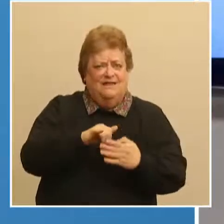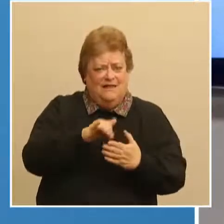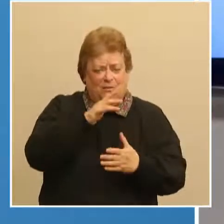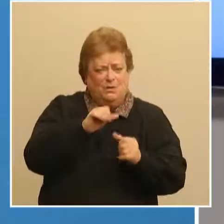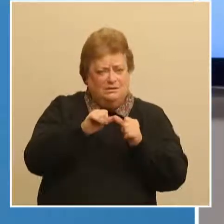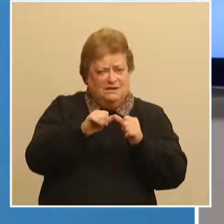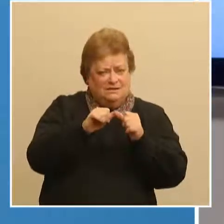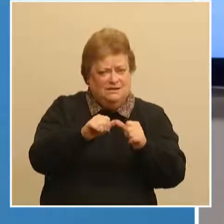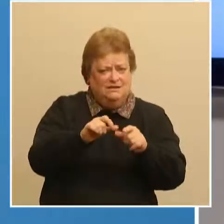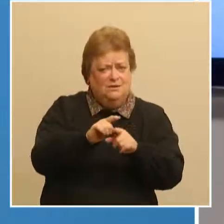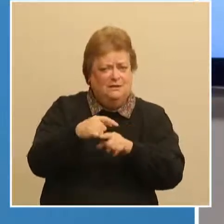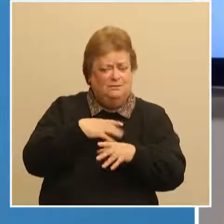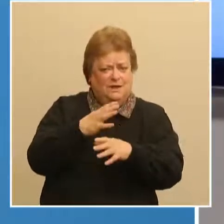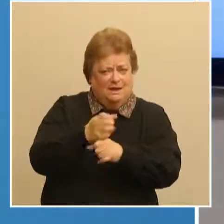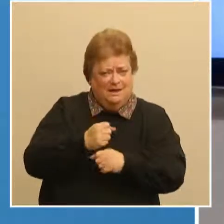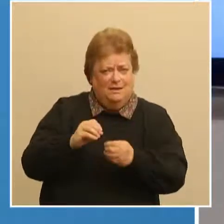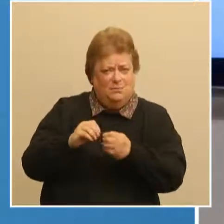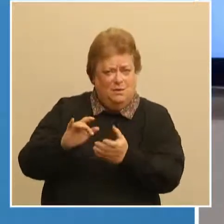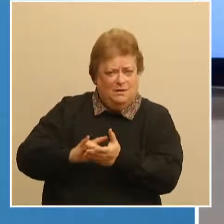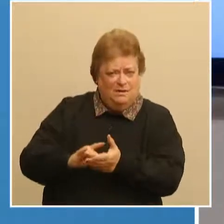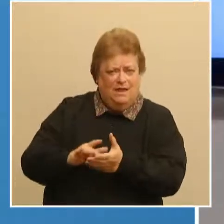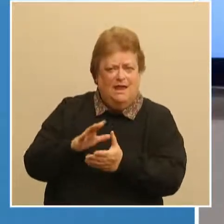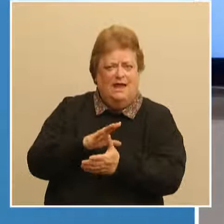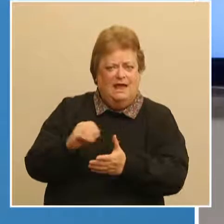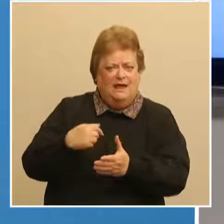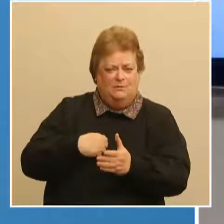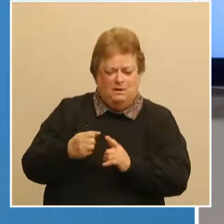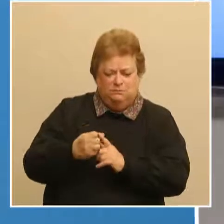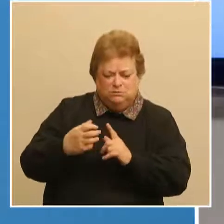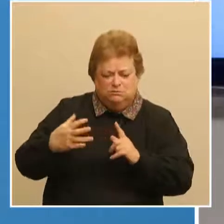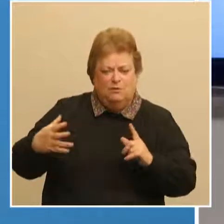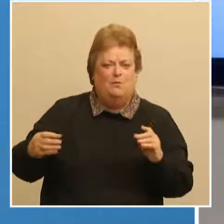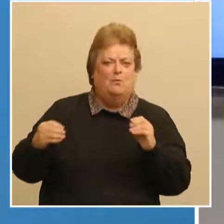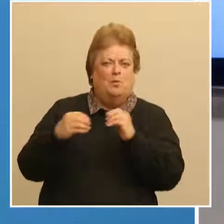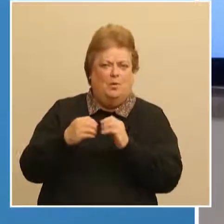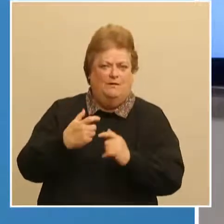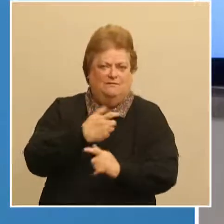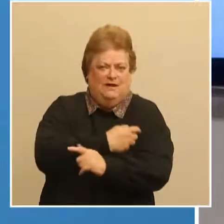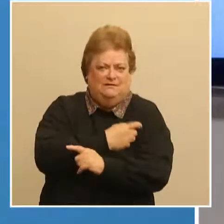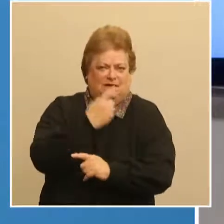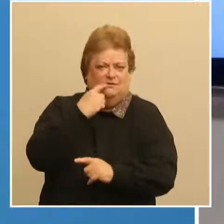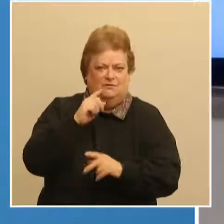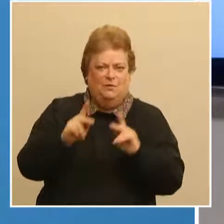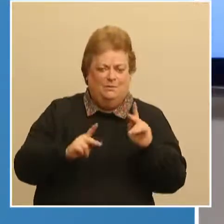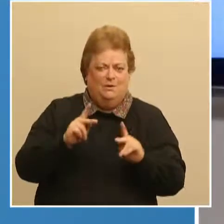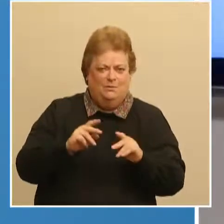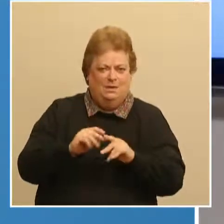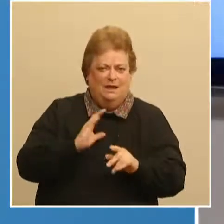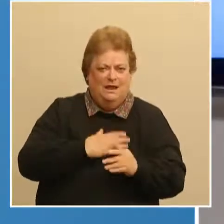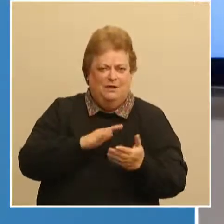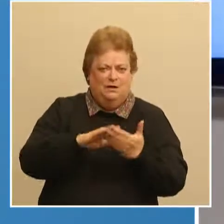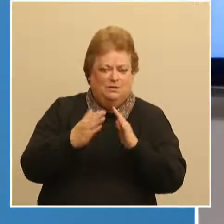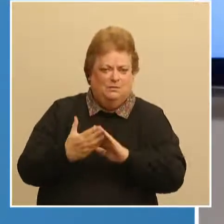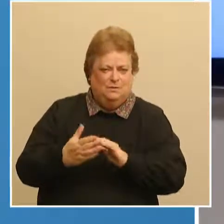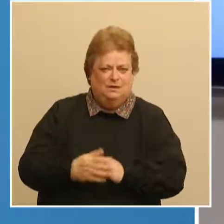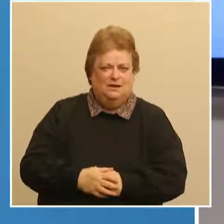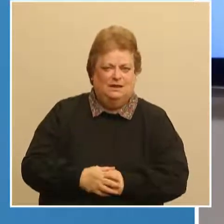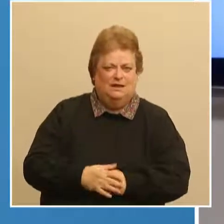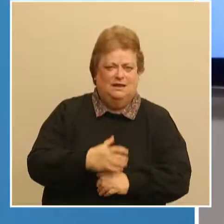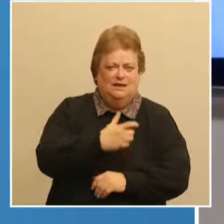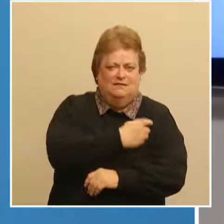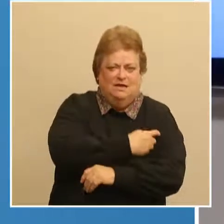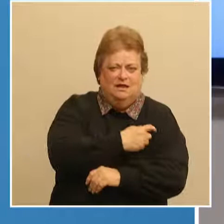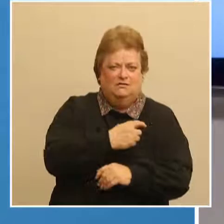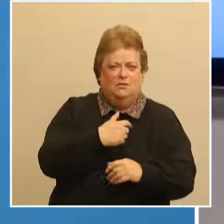doses and expand vaccination to more members of the community. Our vaccination efforts this week